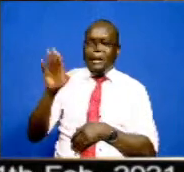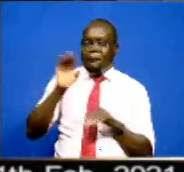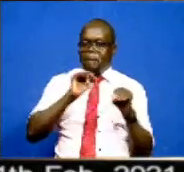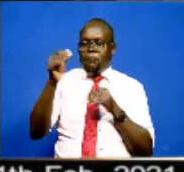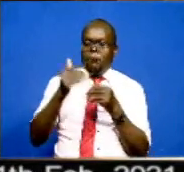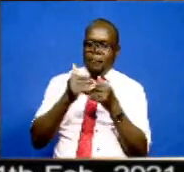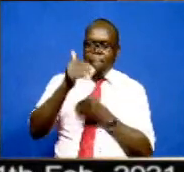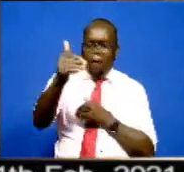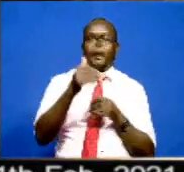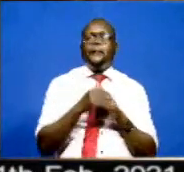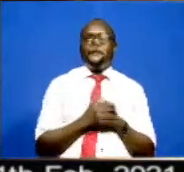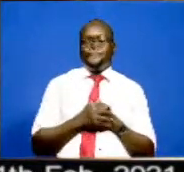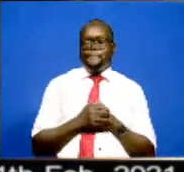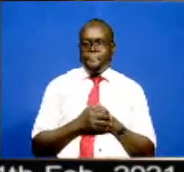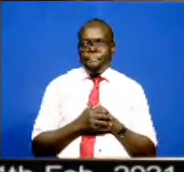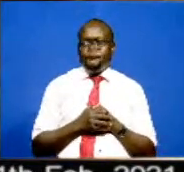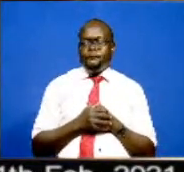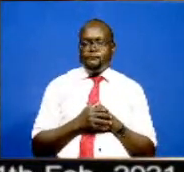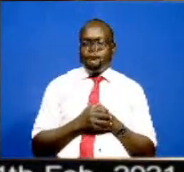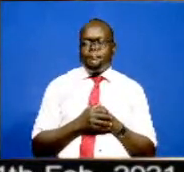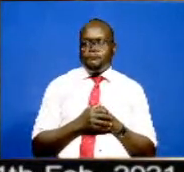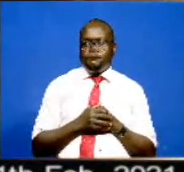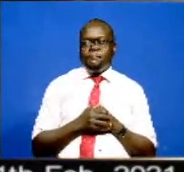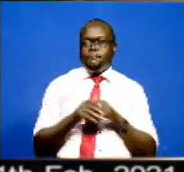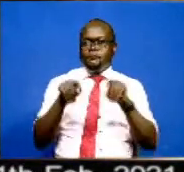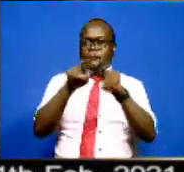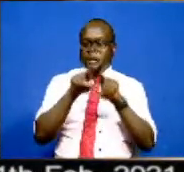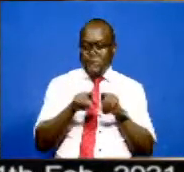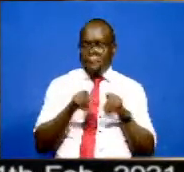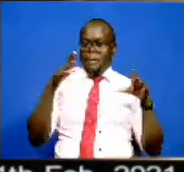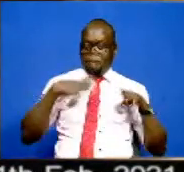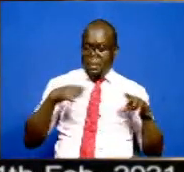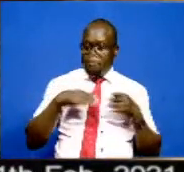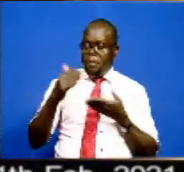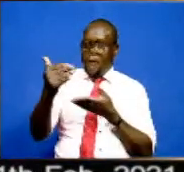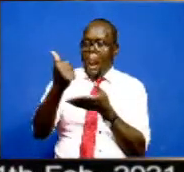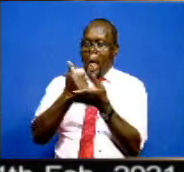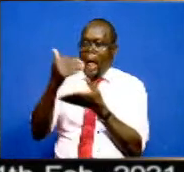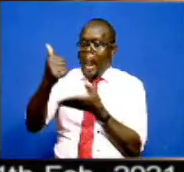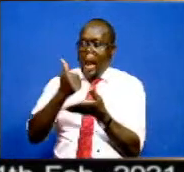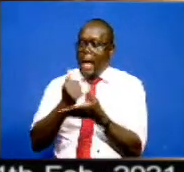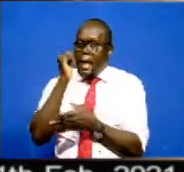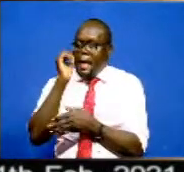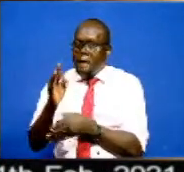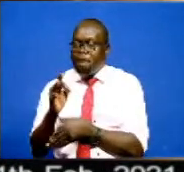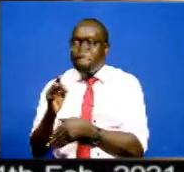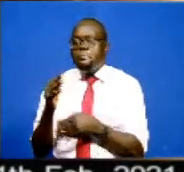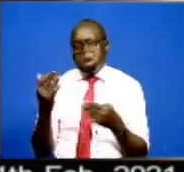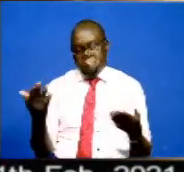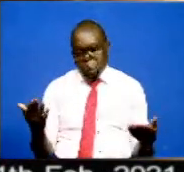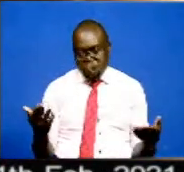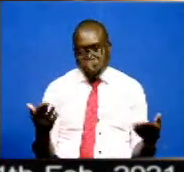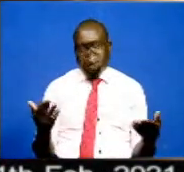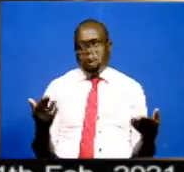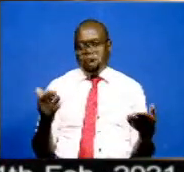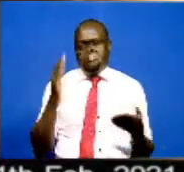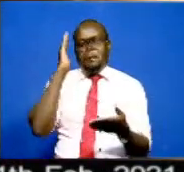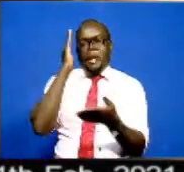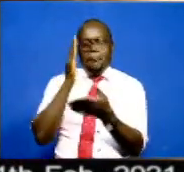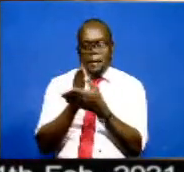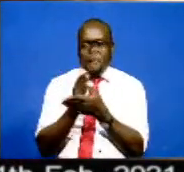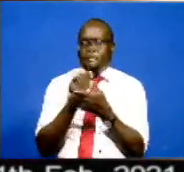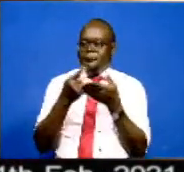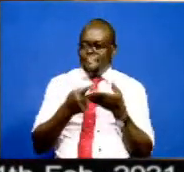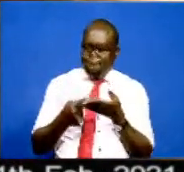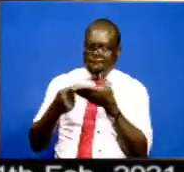forward. And hence, even those who have appointed, should it appear to us, and I believe we have discussed